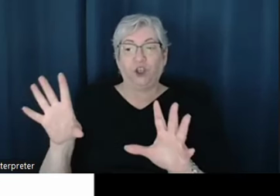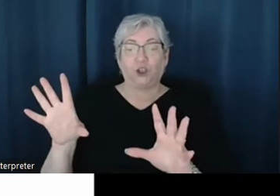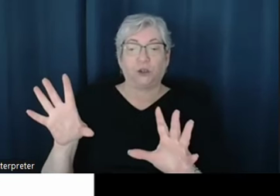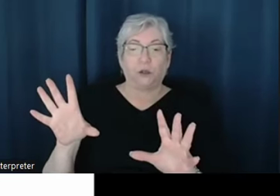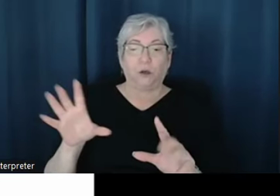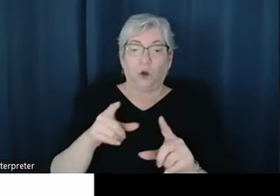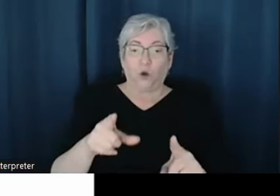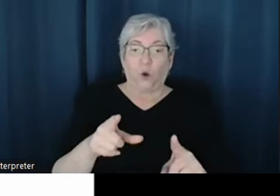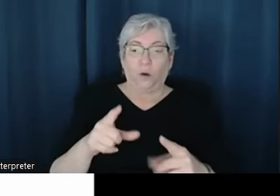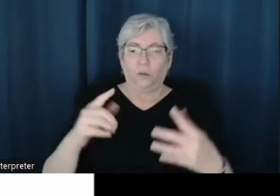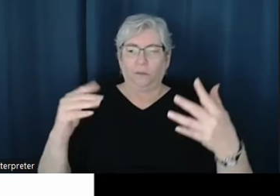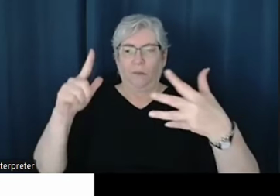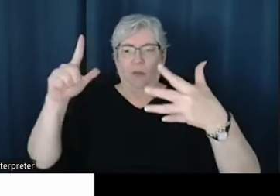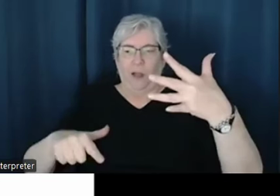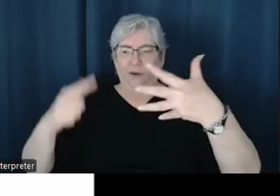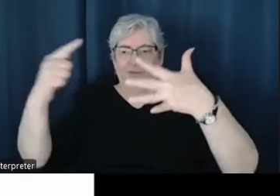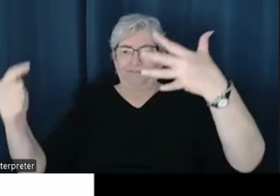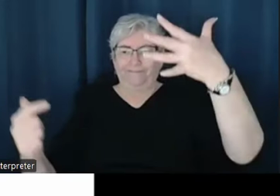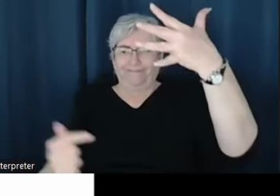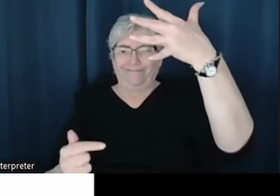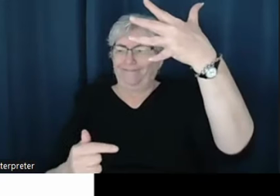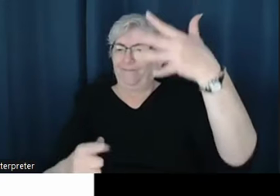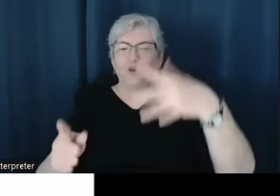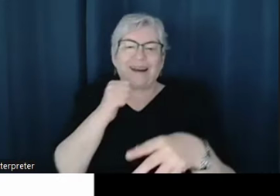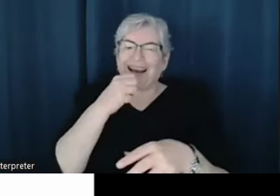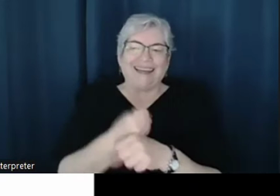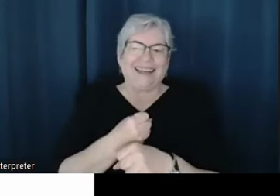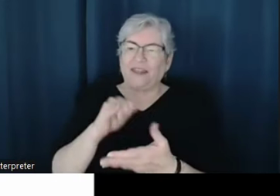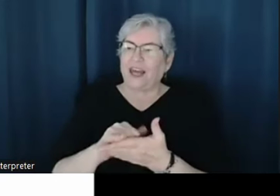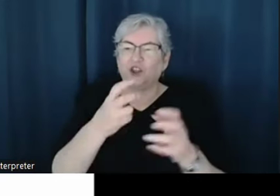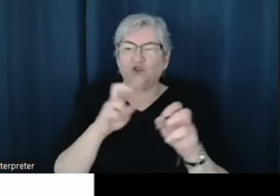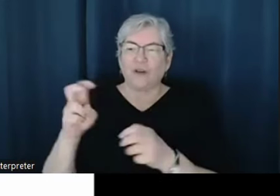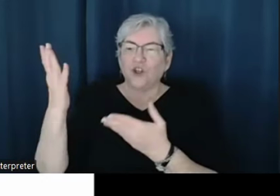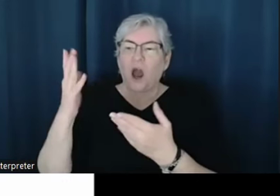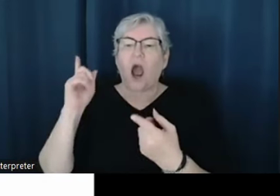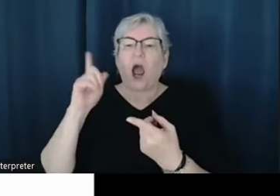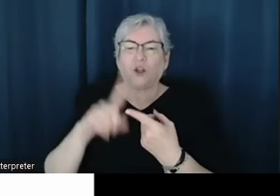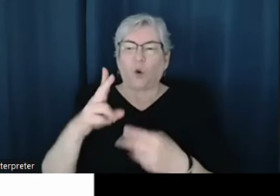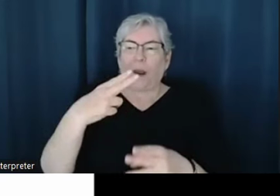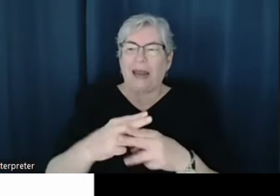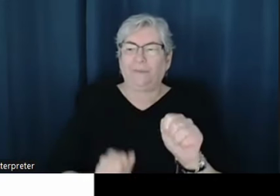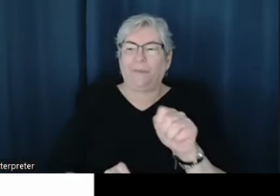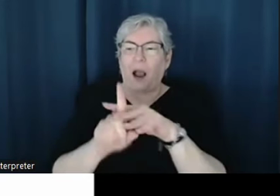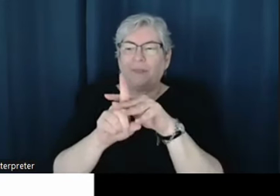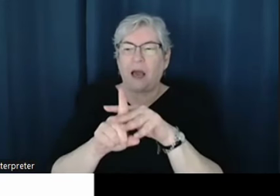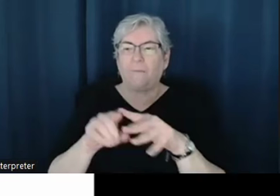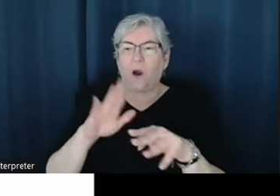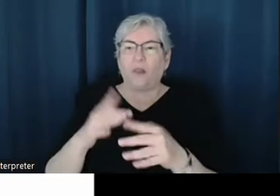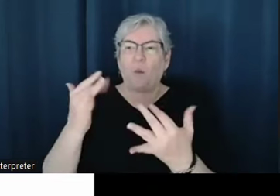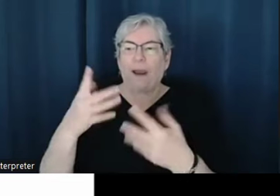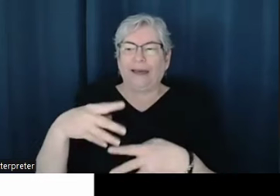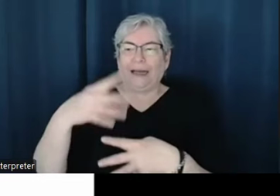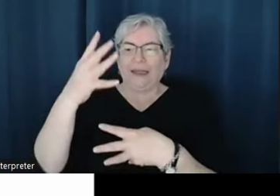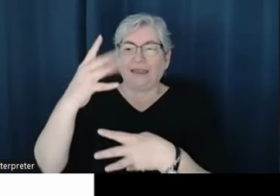and you're low down on that list, you're not going to get those transition services until your name comes up on the waiting list. This is